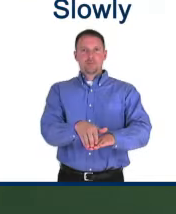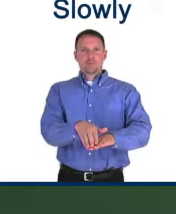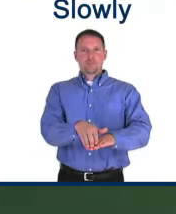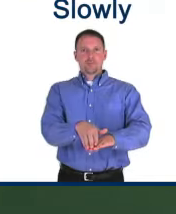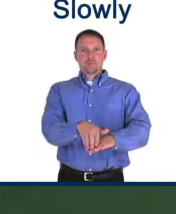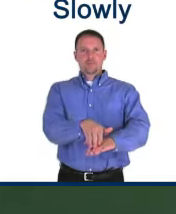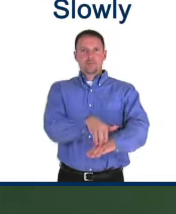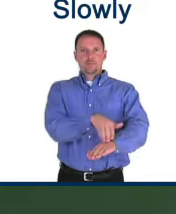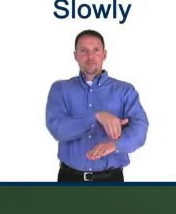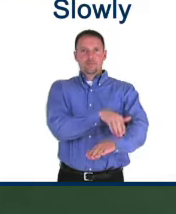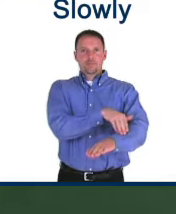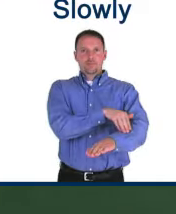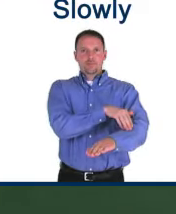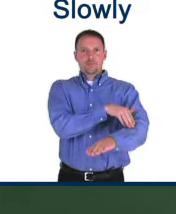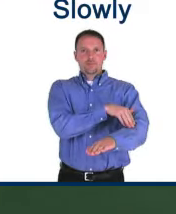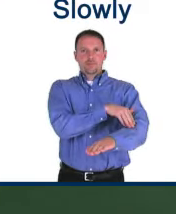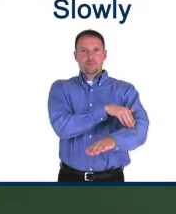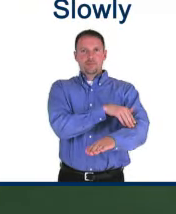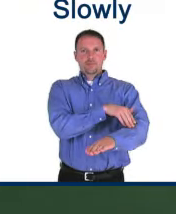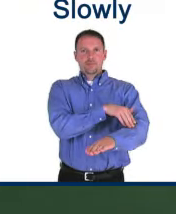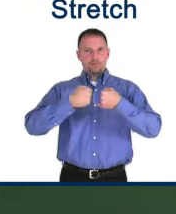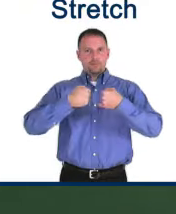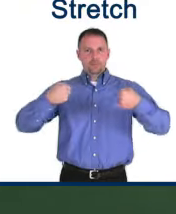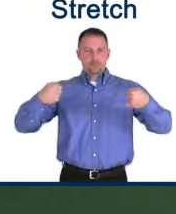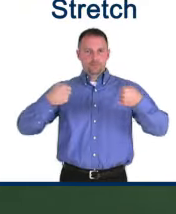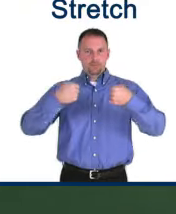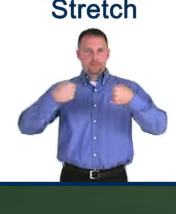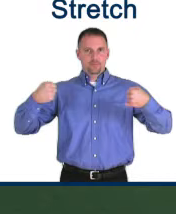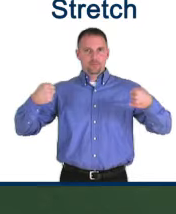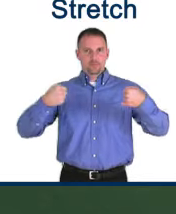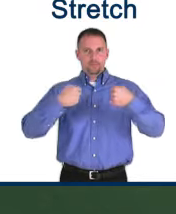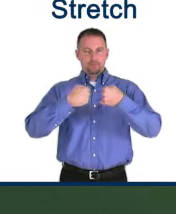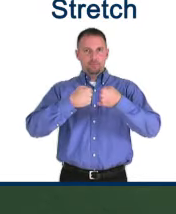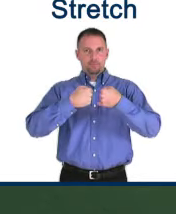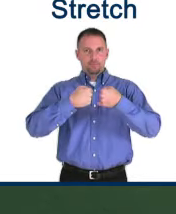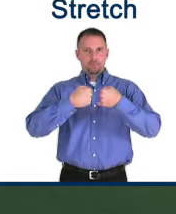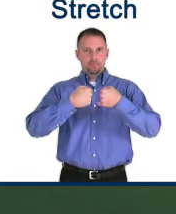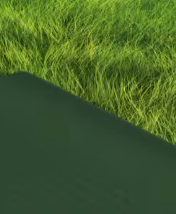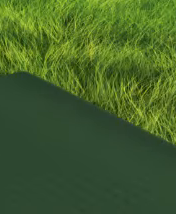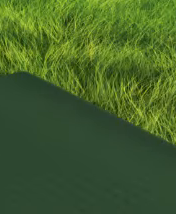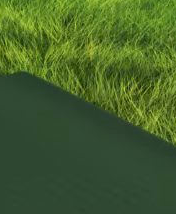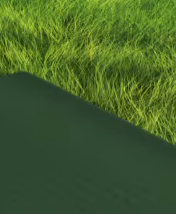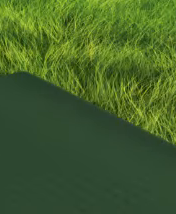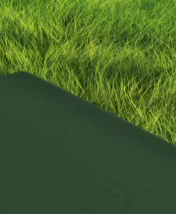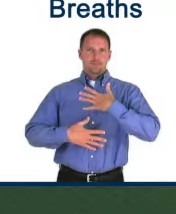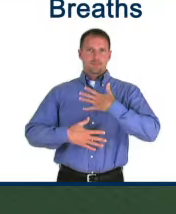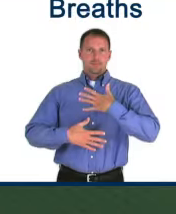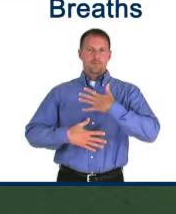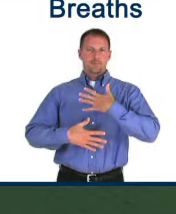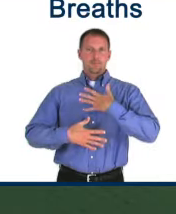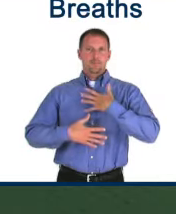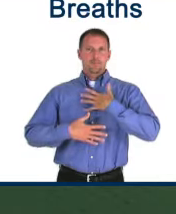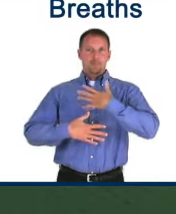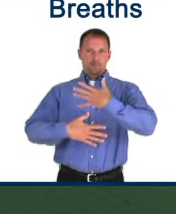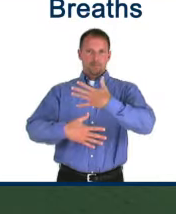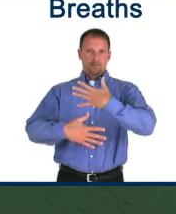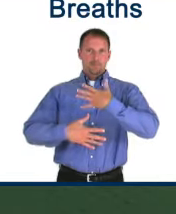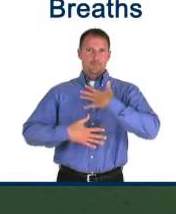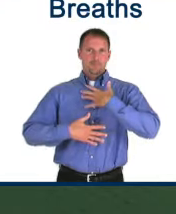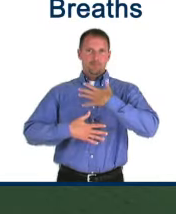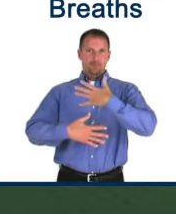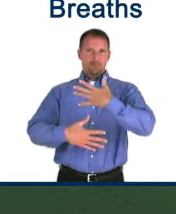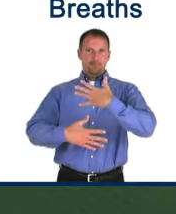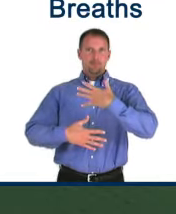Go slowly, don't go fast. You want to stretch your muscles gently. Hold it for 5 breaths.